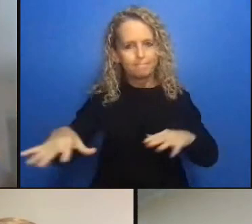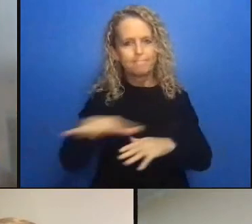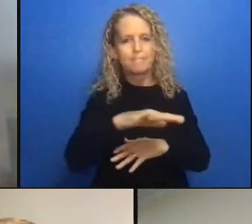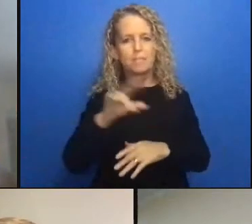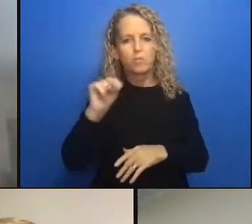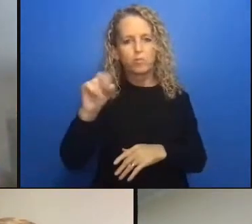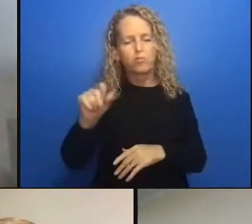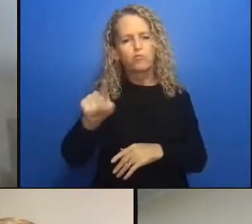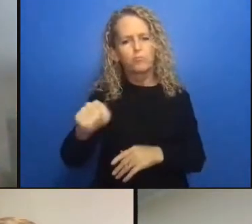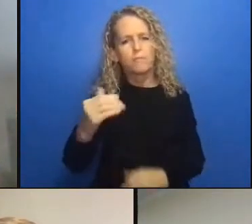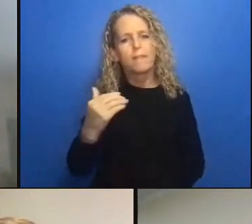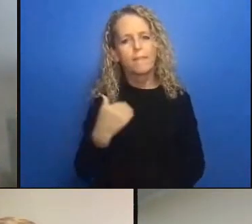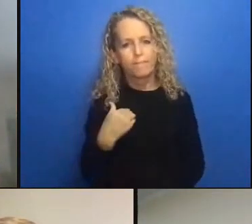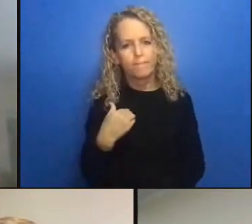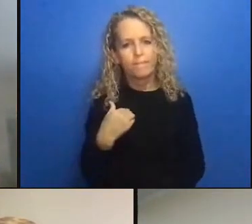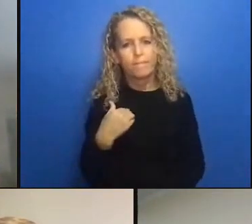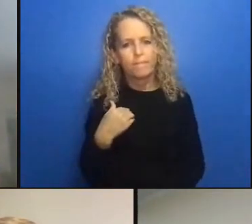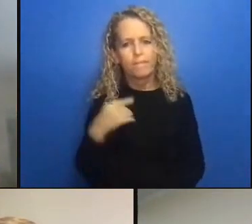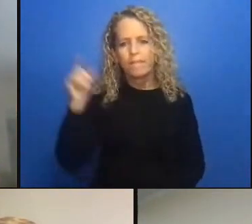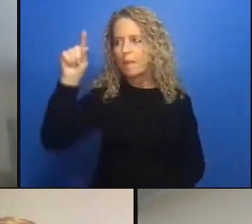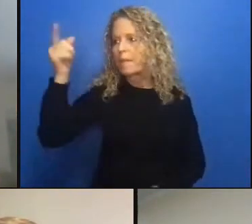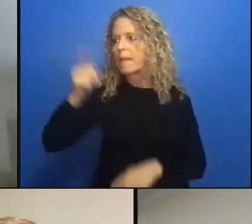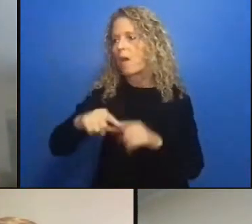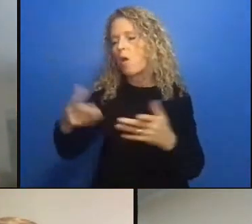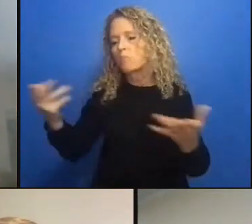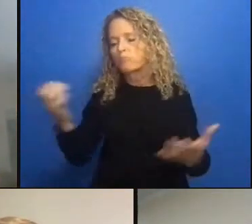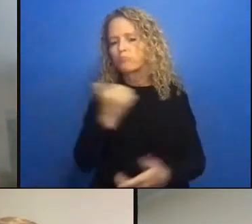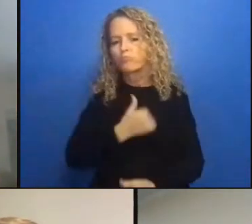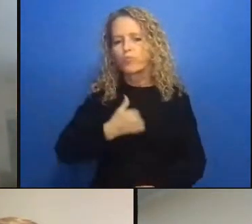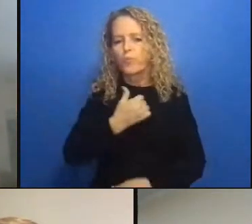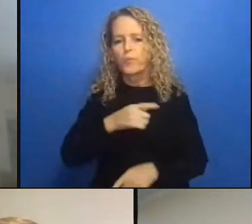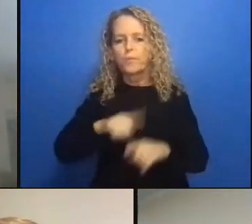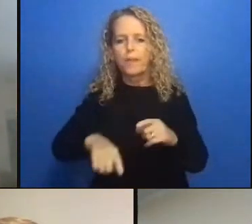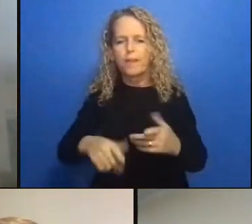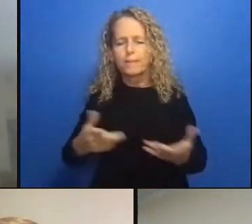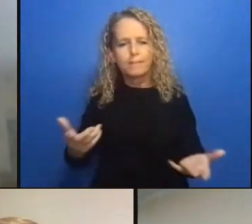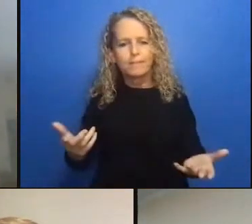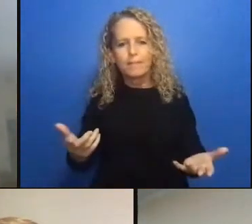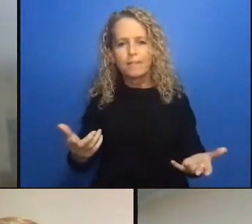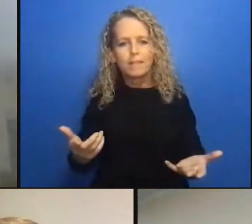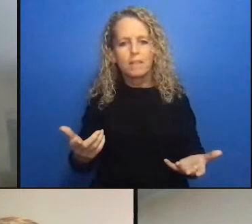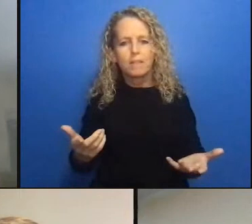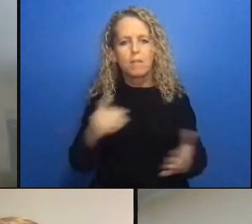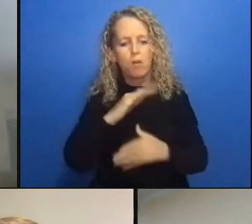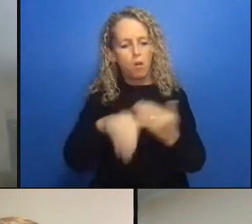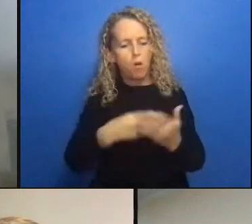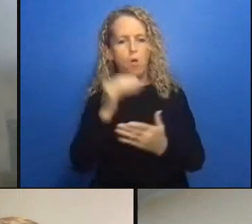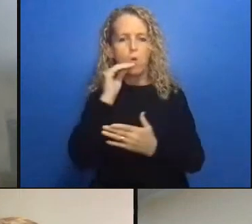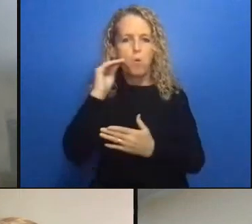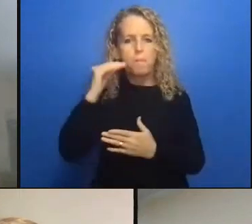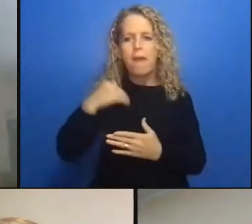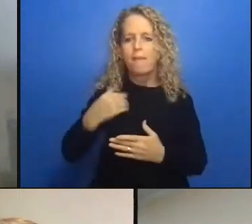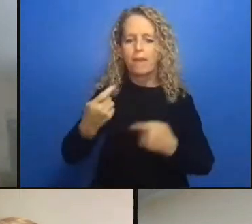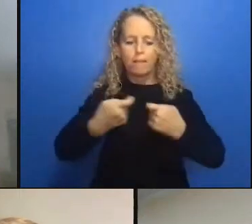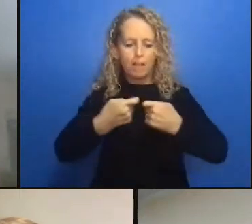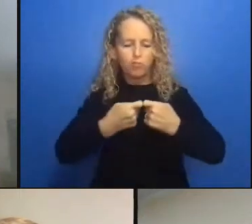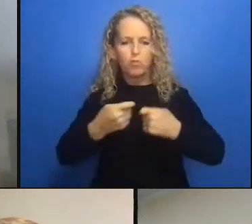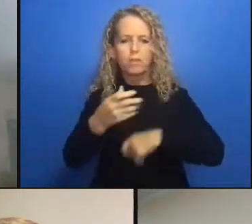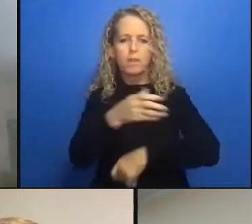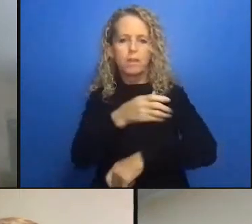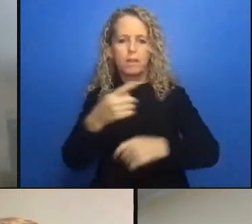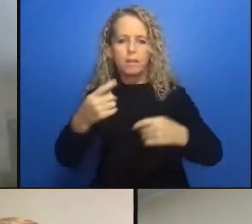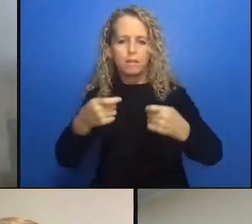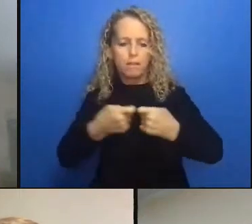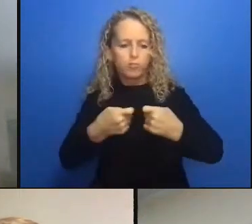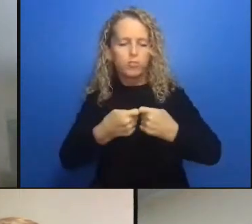if you look at a roadway by a house, there's a gas line, there's electric, you know, there's electric power, there's a sewage line, and there's a water line, and